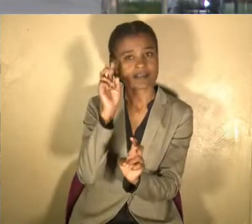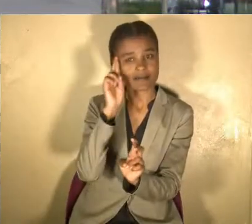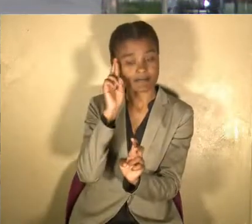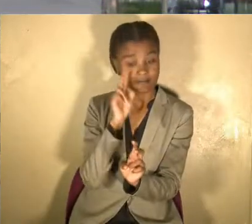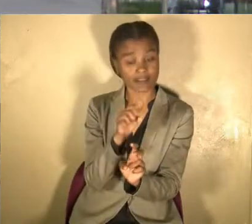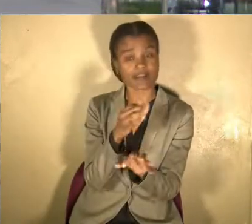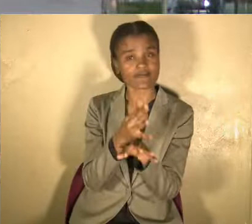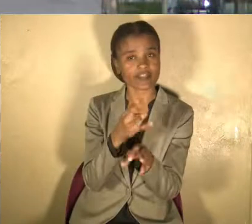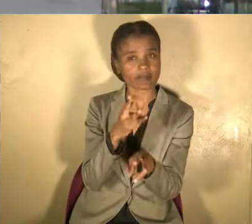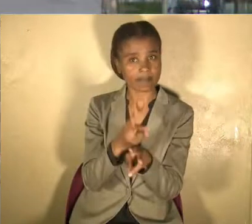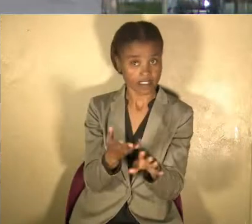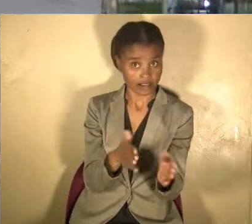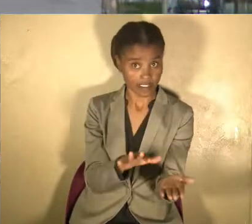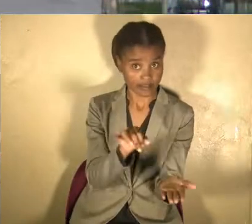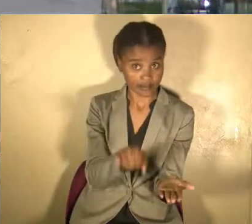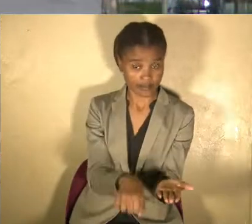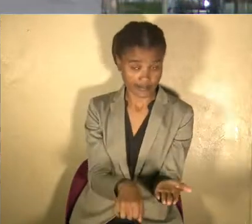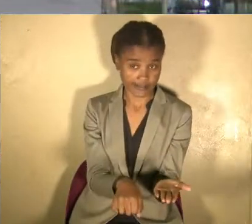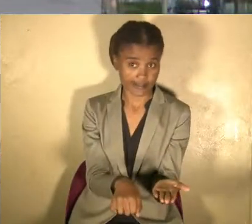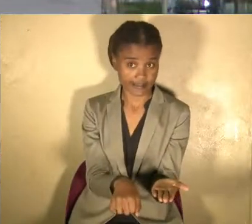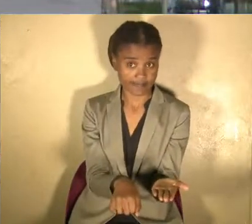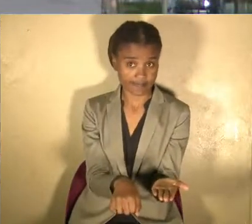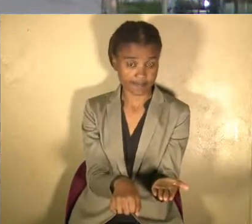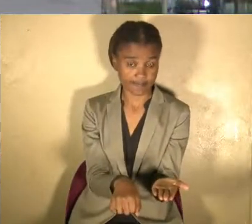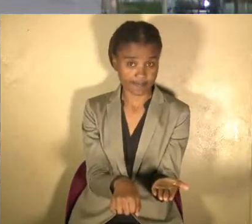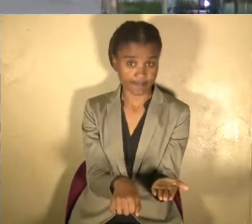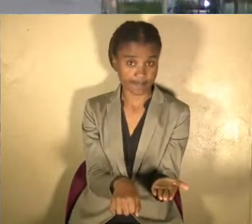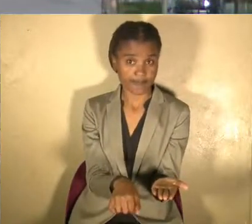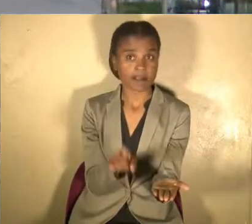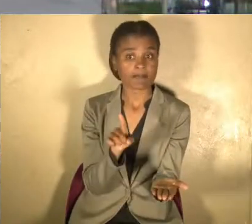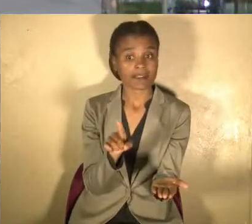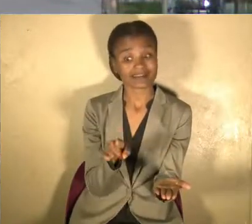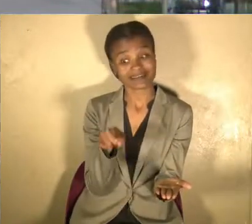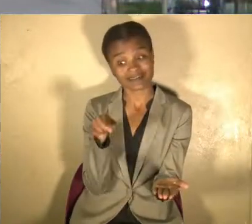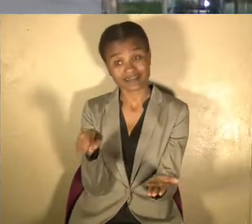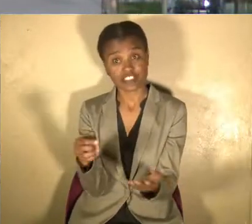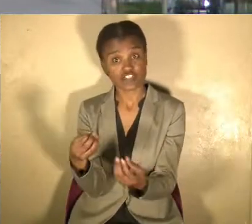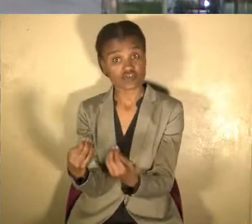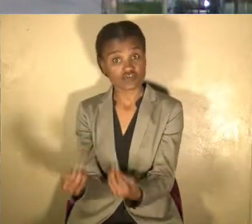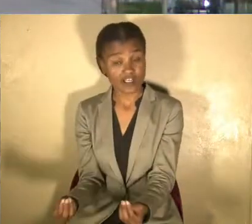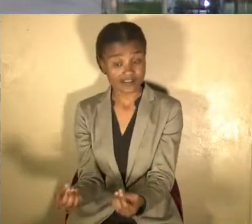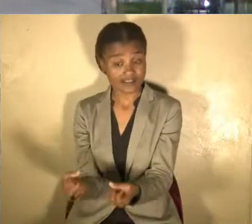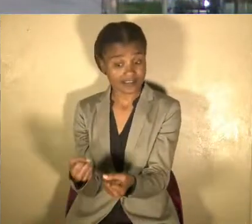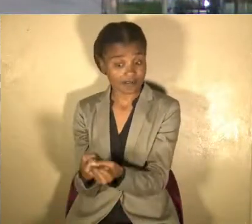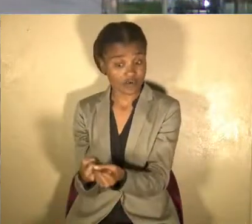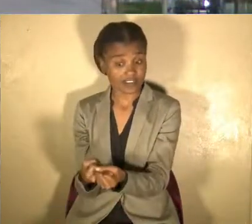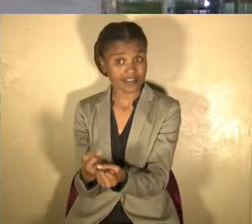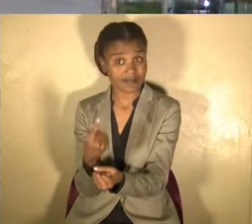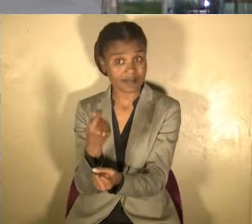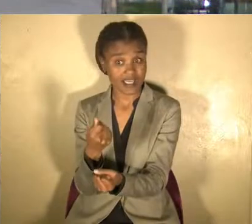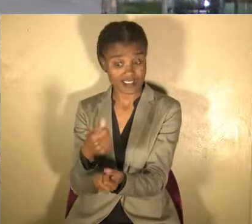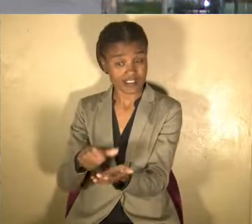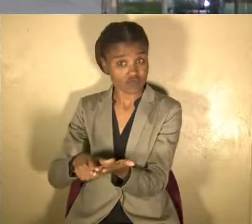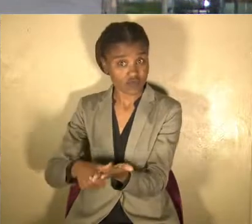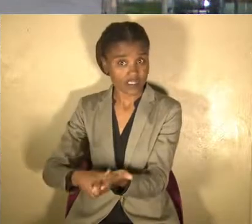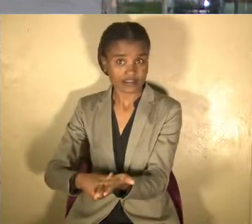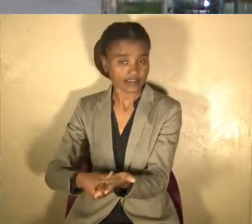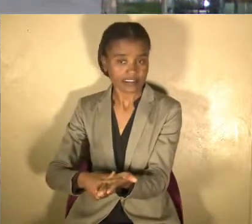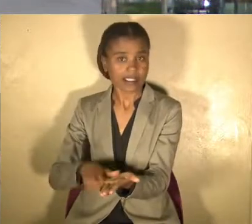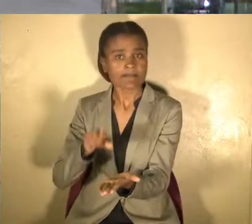has passed away. Now, it cannot be a child support grant. It must be a foster care grant. Thank you.